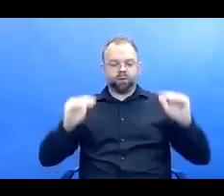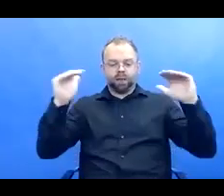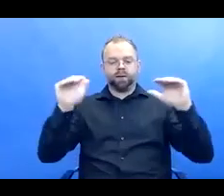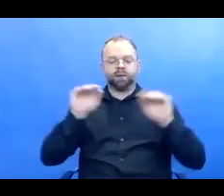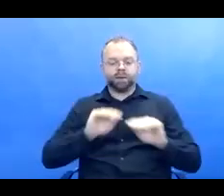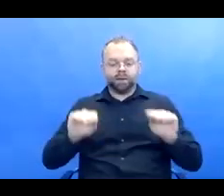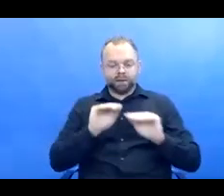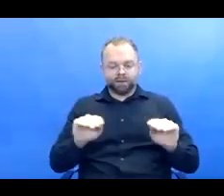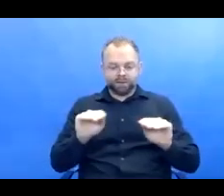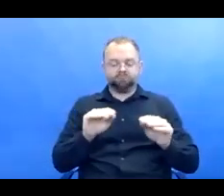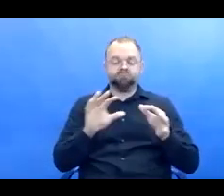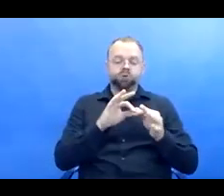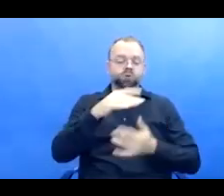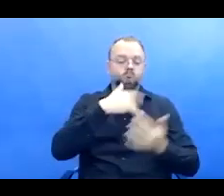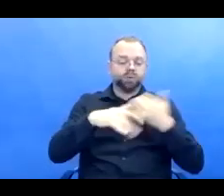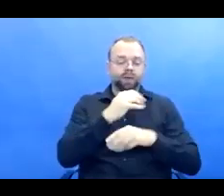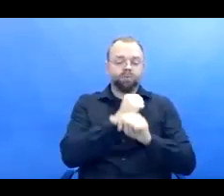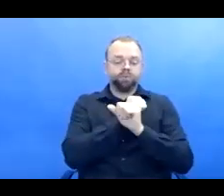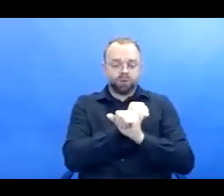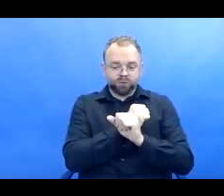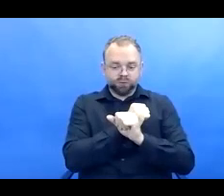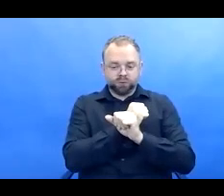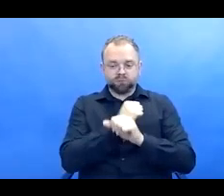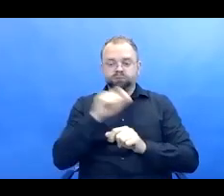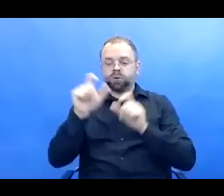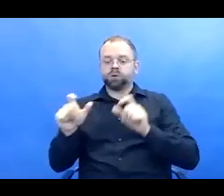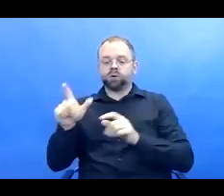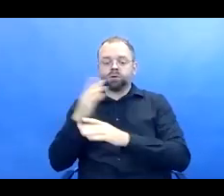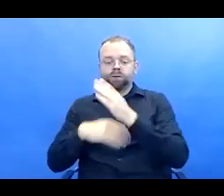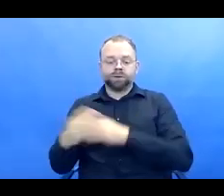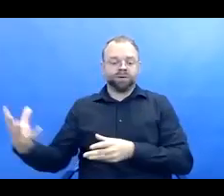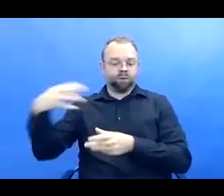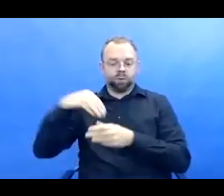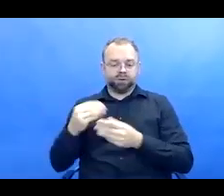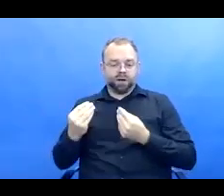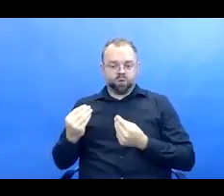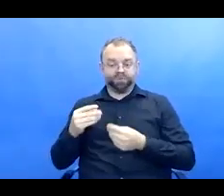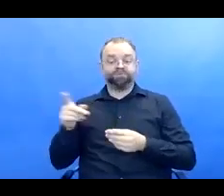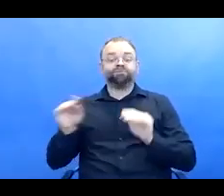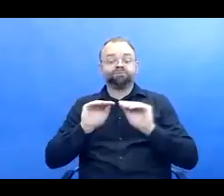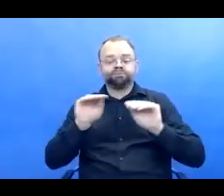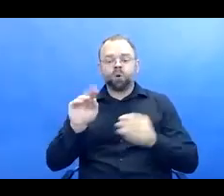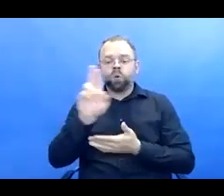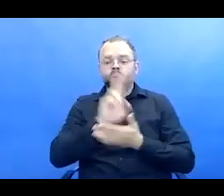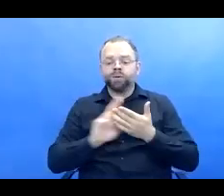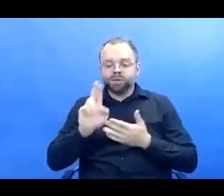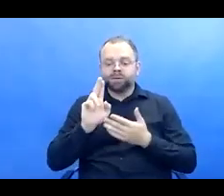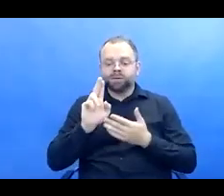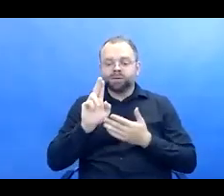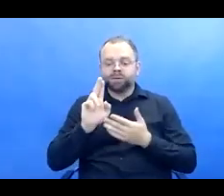in September and the fall round that will finish in end of November, where we